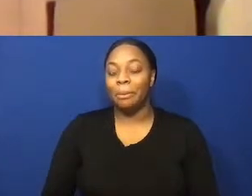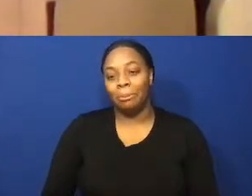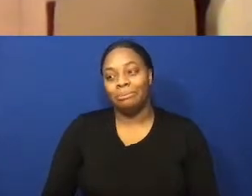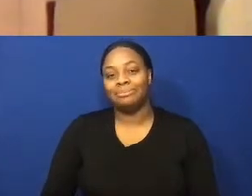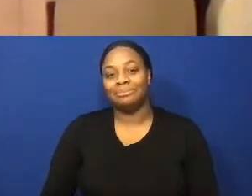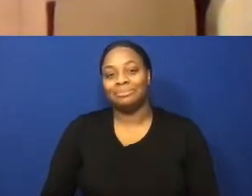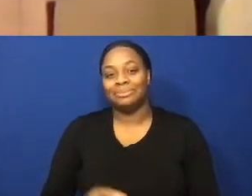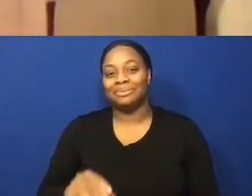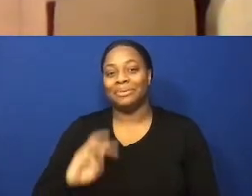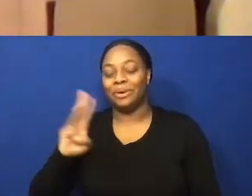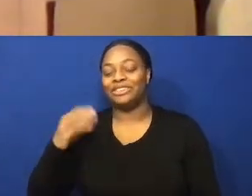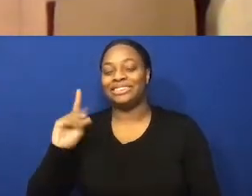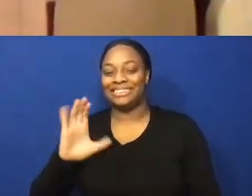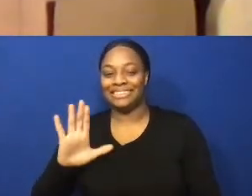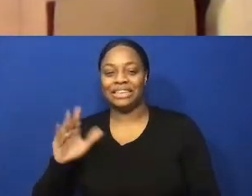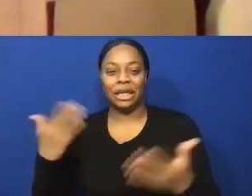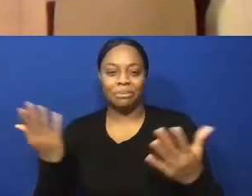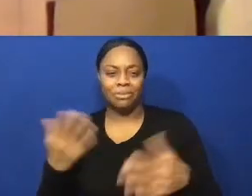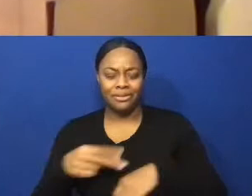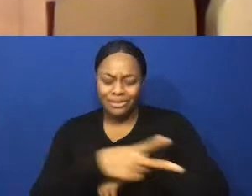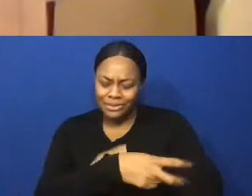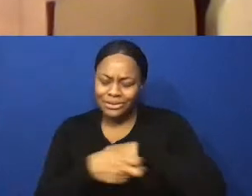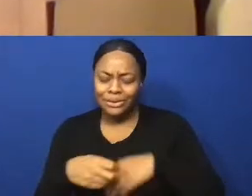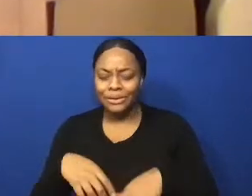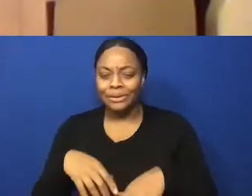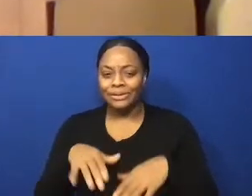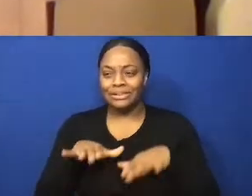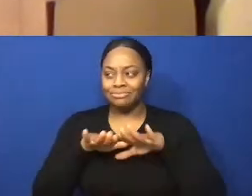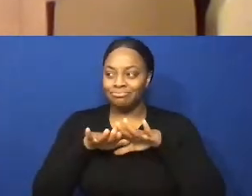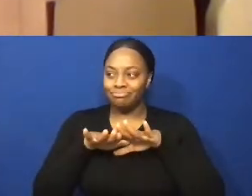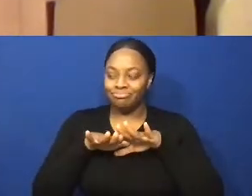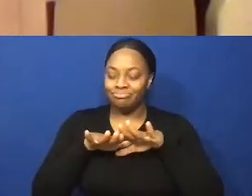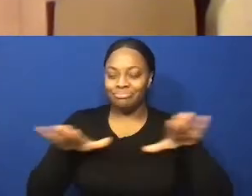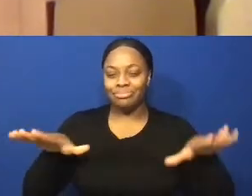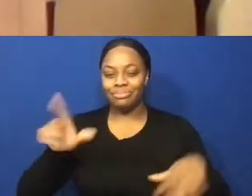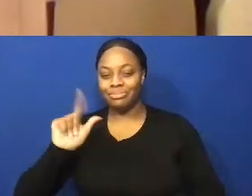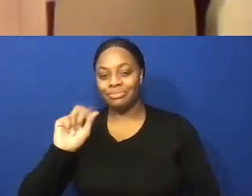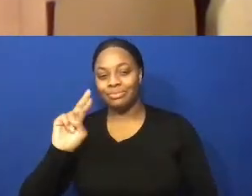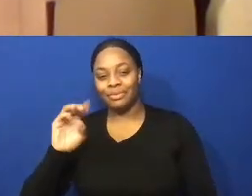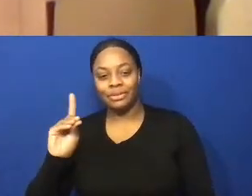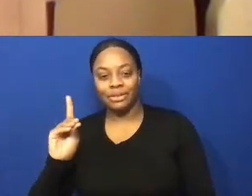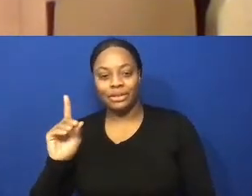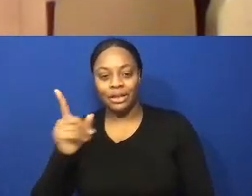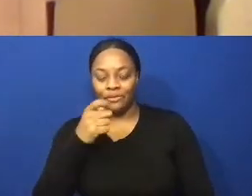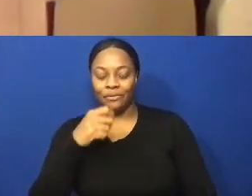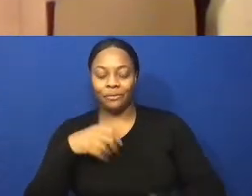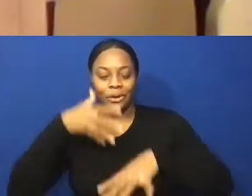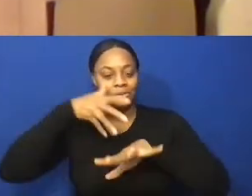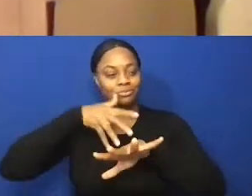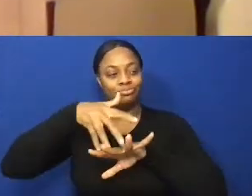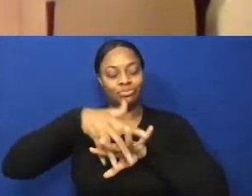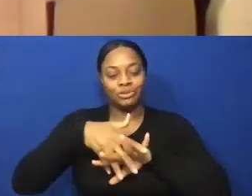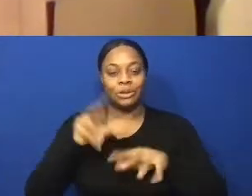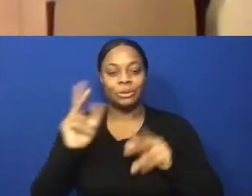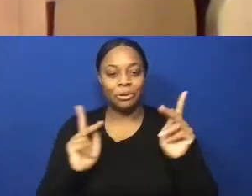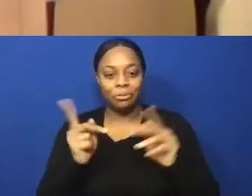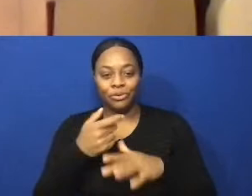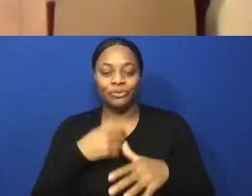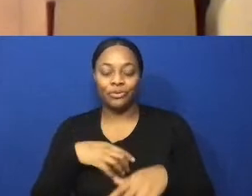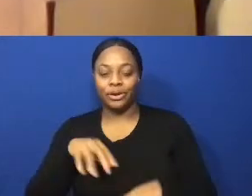stolen land, which I have now discovered from the intro of the Lenape people in Montclair, New